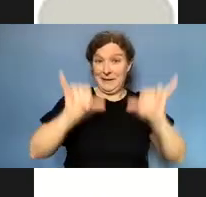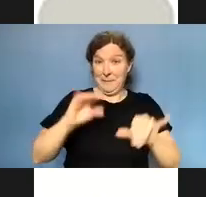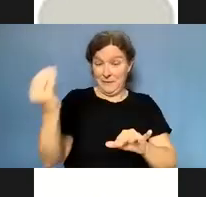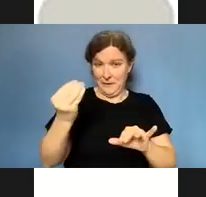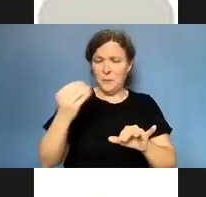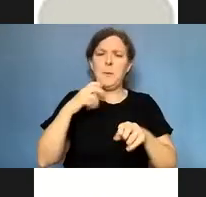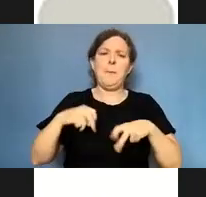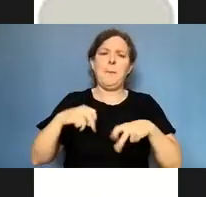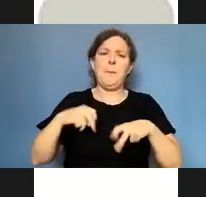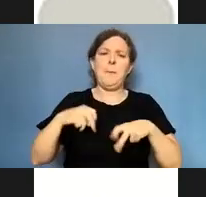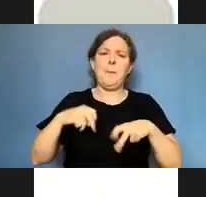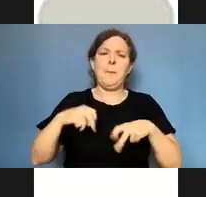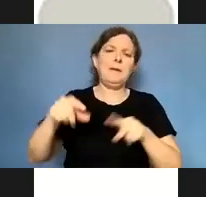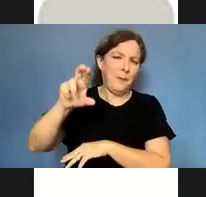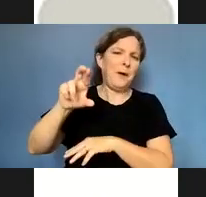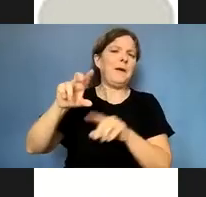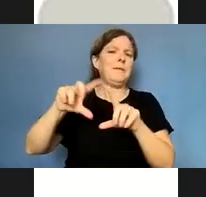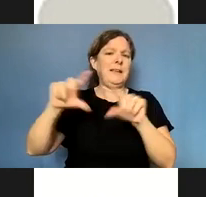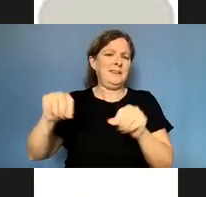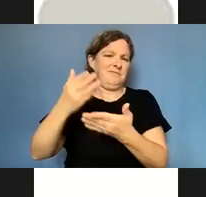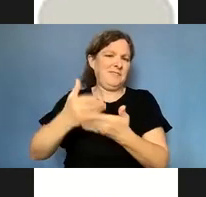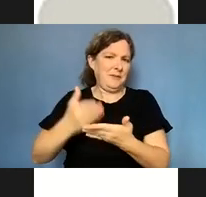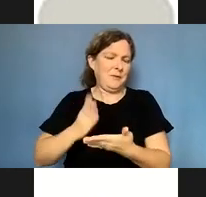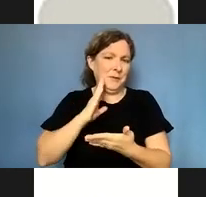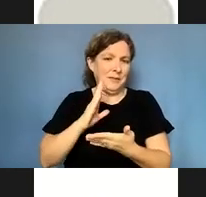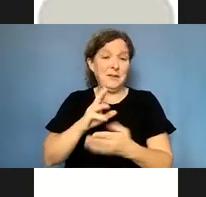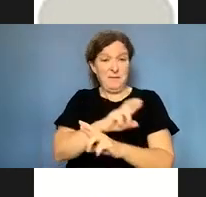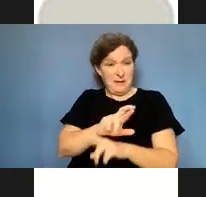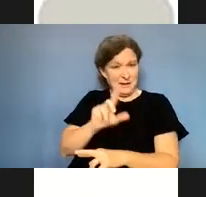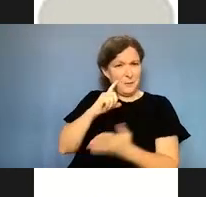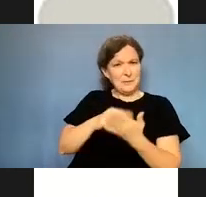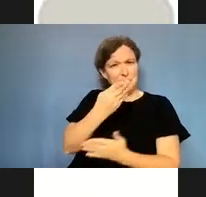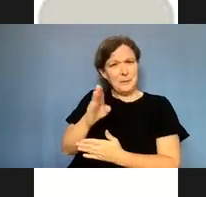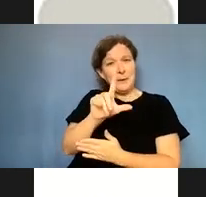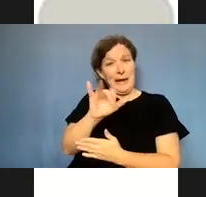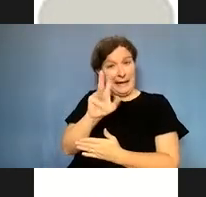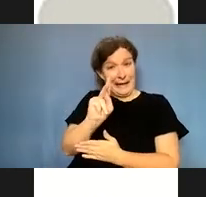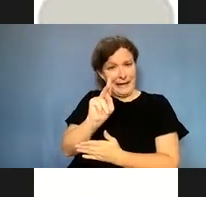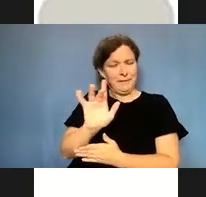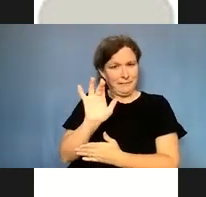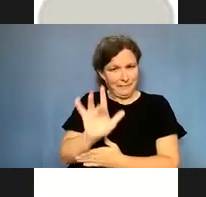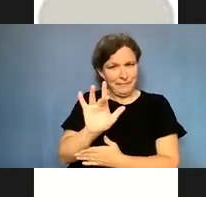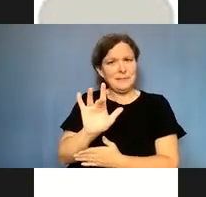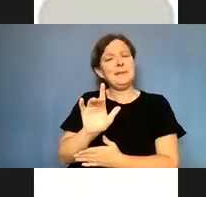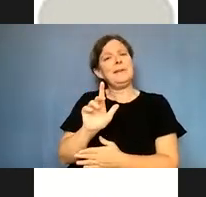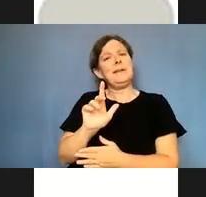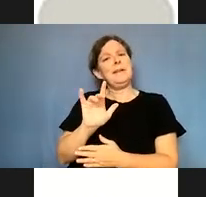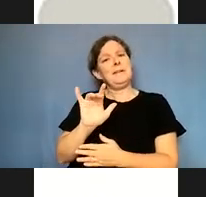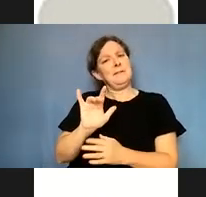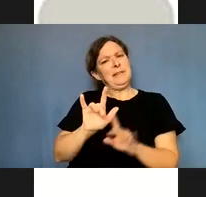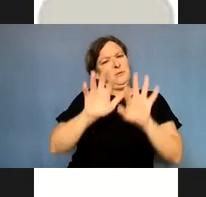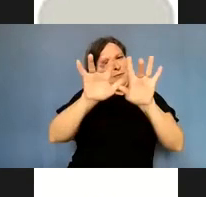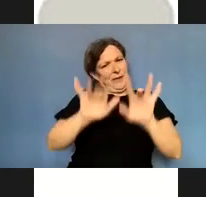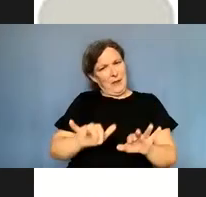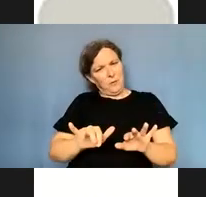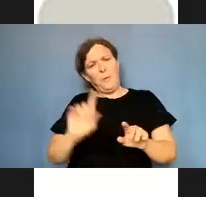record. Here's the link to the where you will find the survey, which is what needs to be completed in